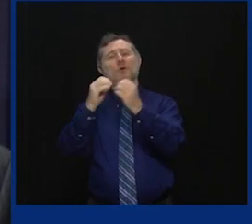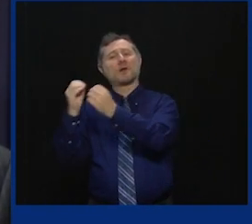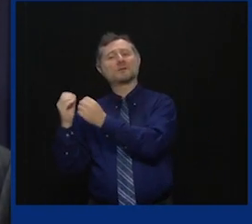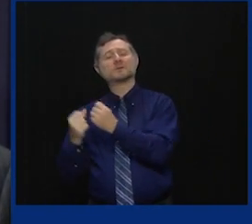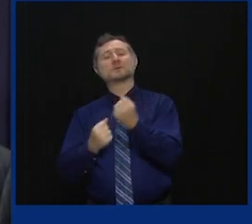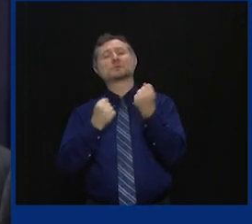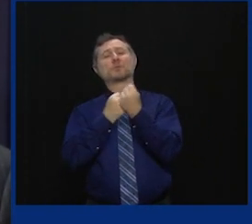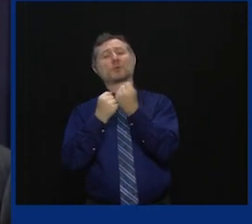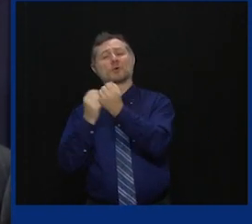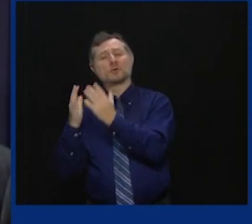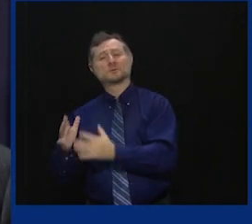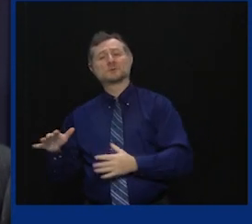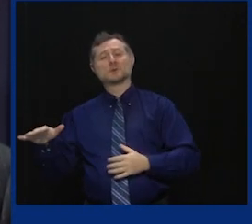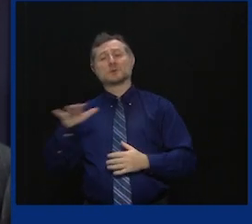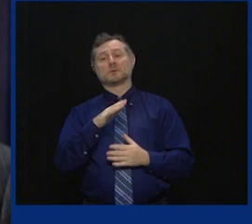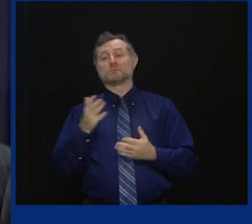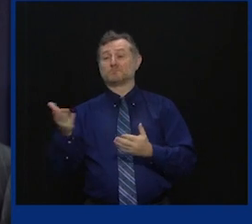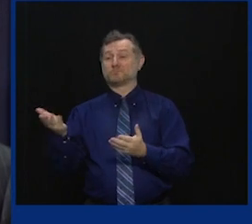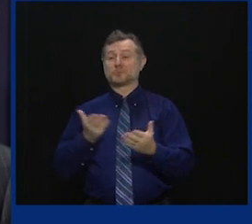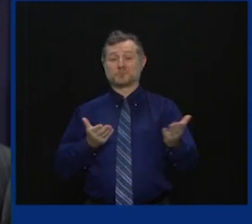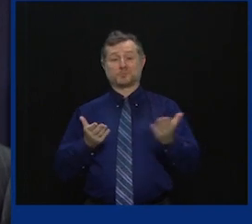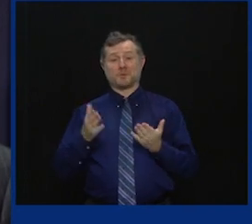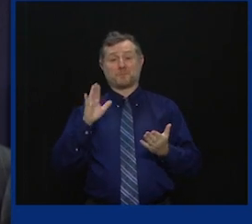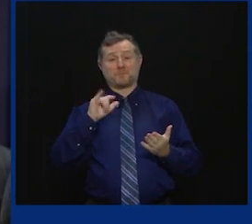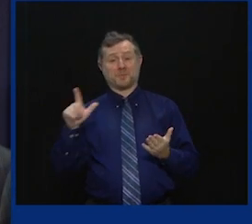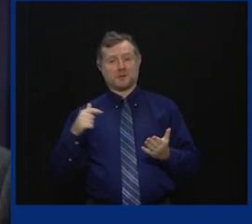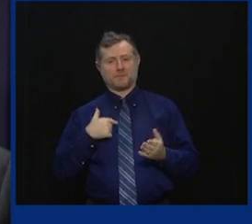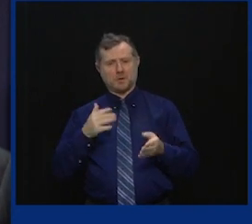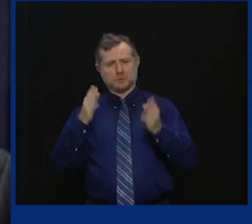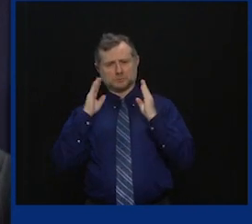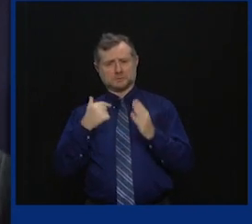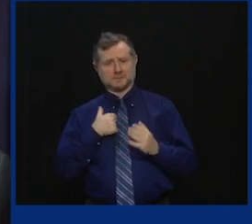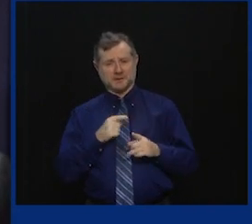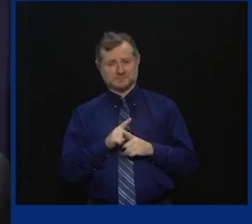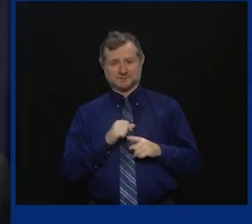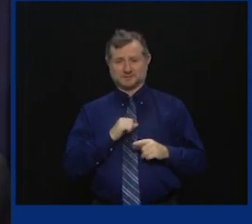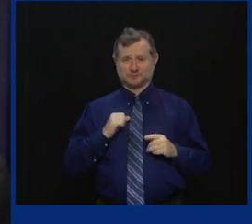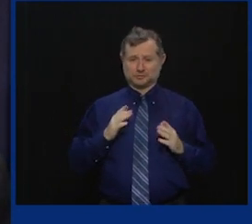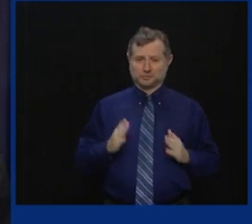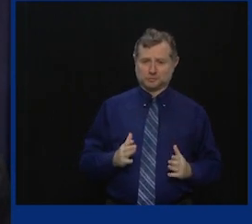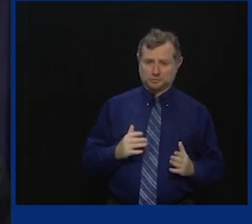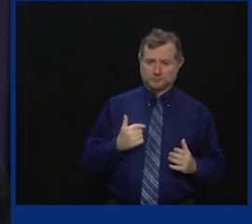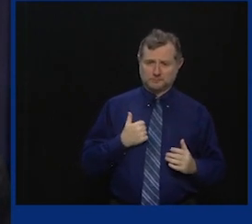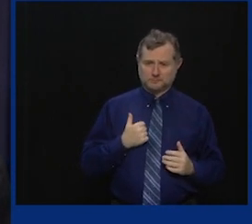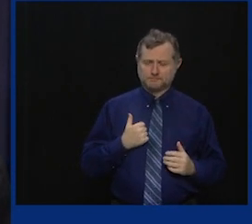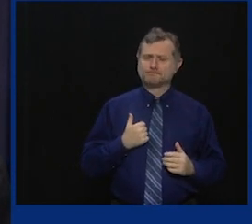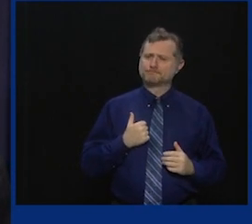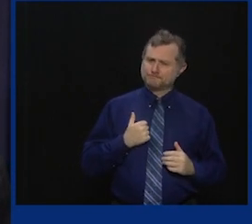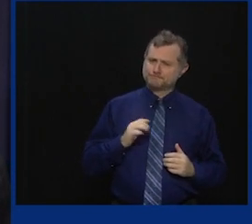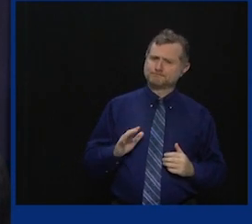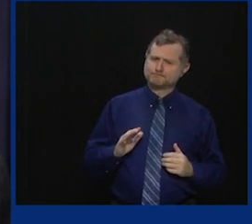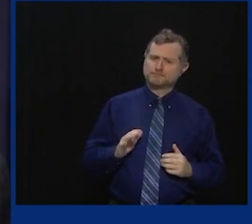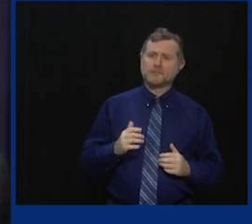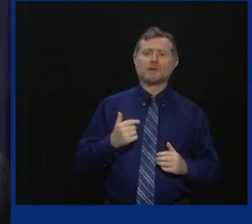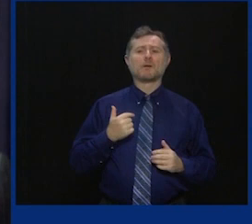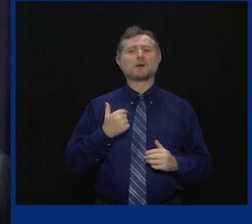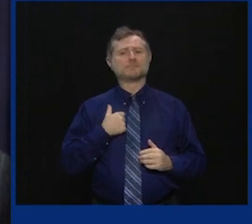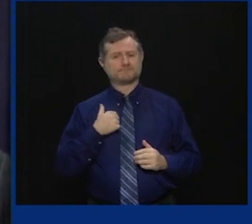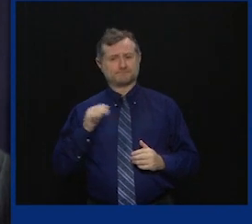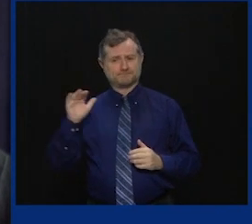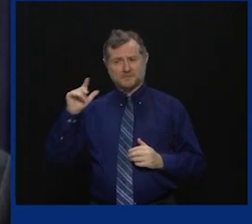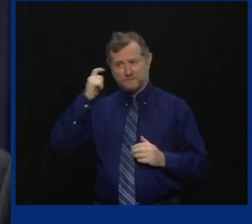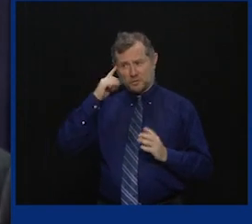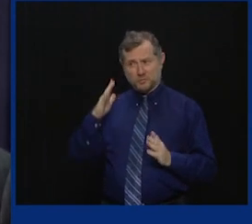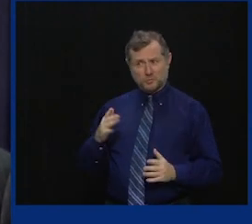others brought this bill to my attention as a senator, because when you get to understand, Governor,